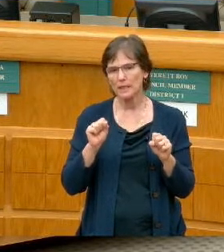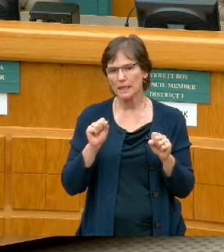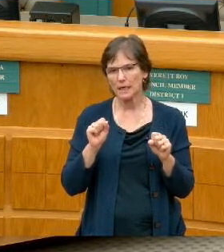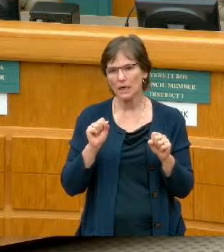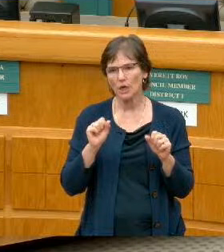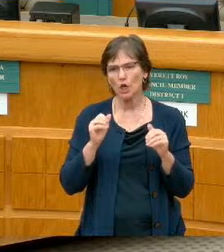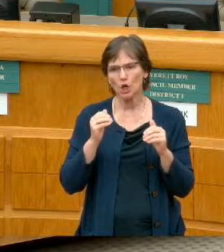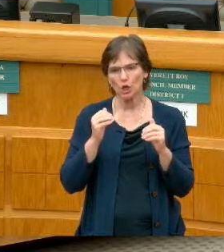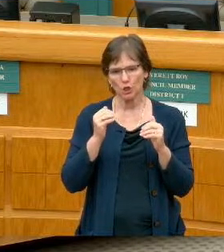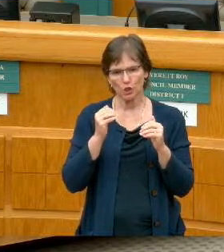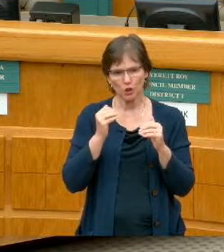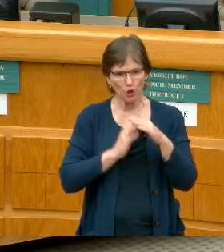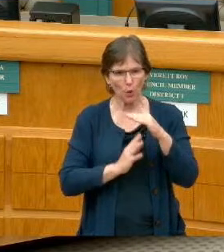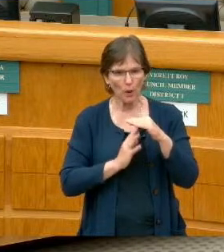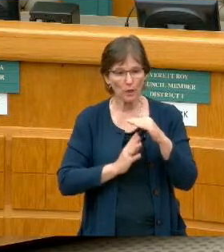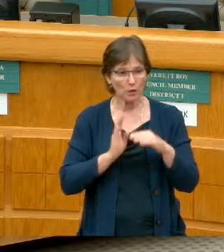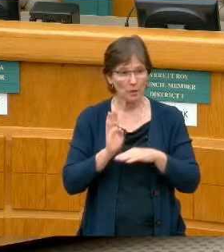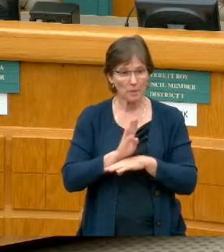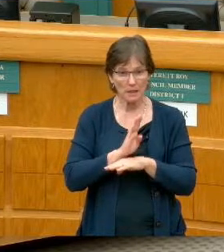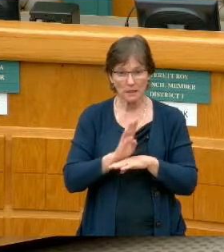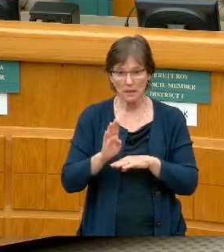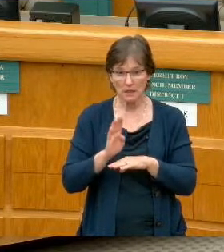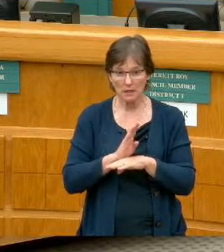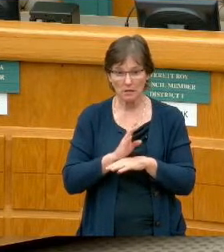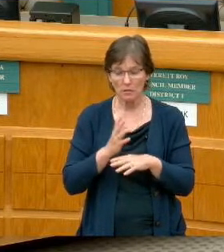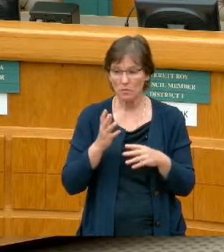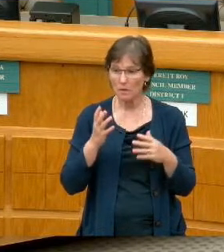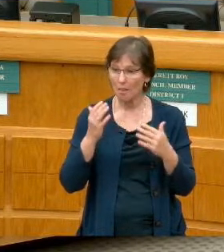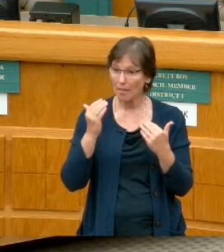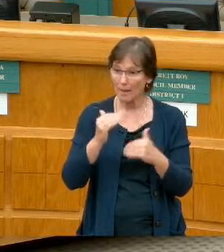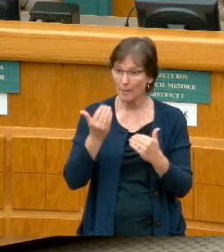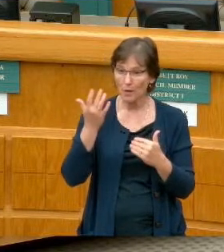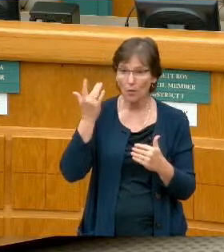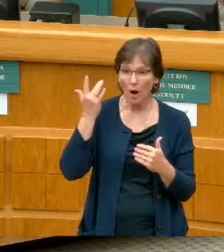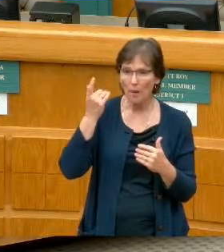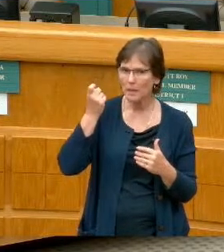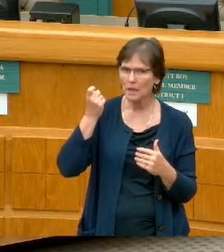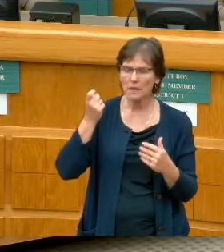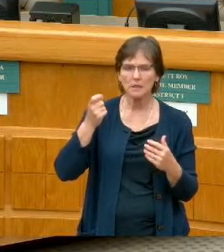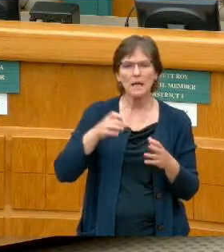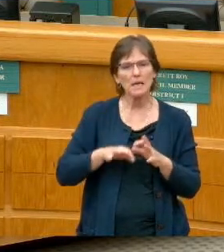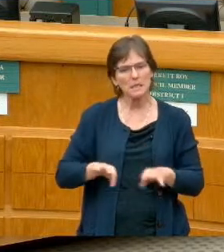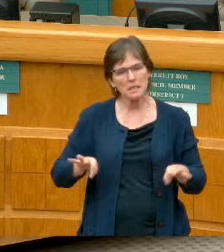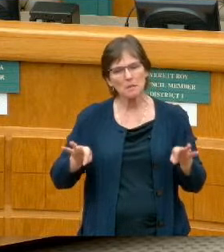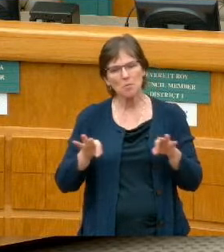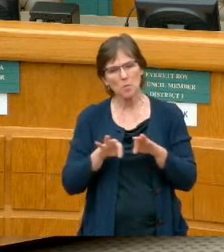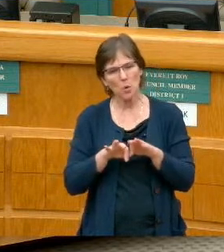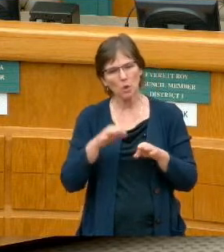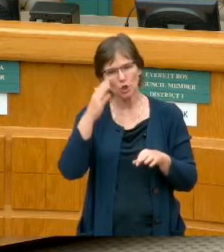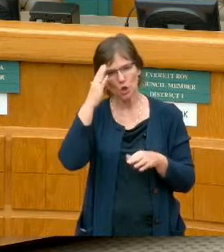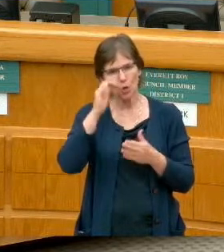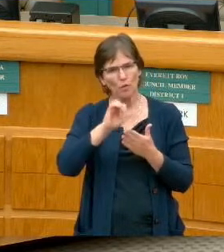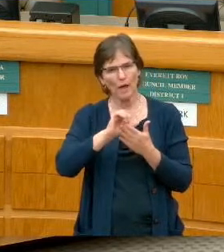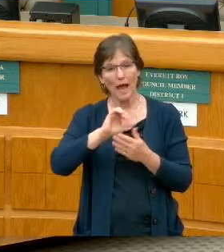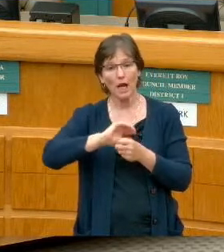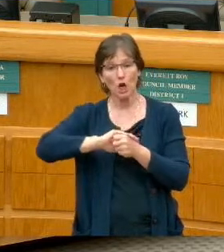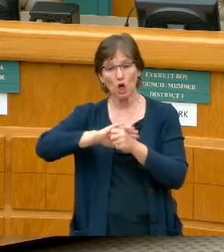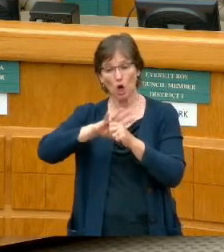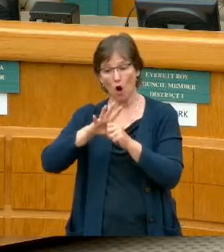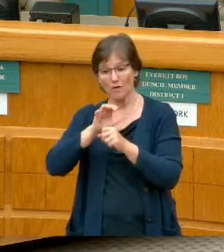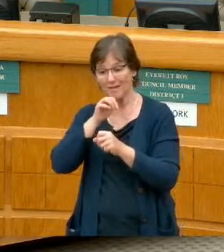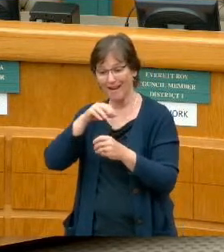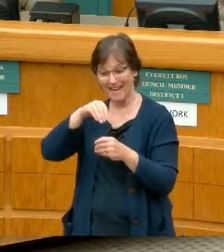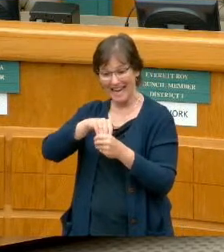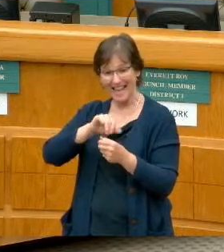sure that COVID-19 has not been present within 14 days of that facility. So I want to make sure that there's some rules,